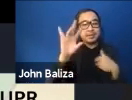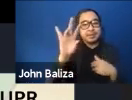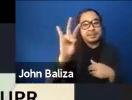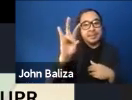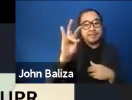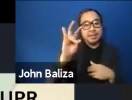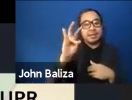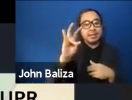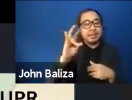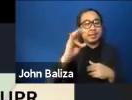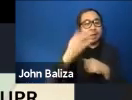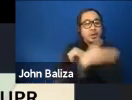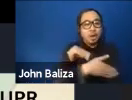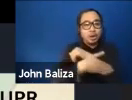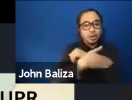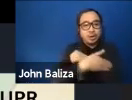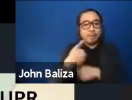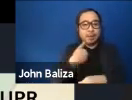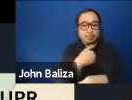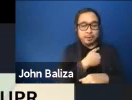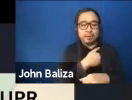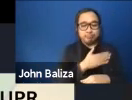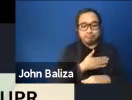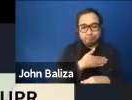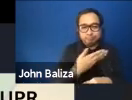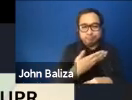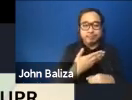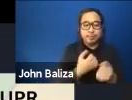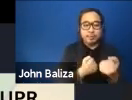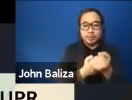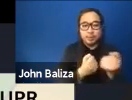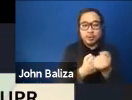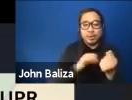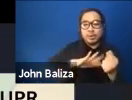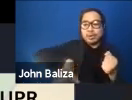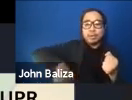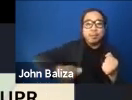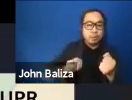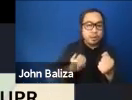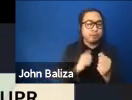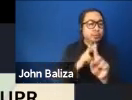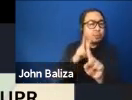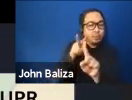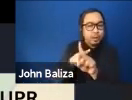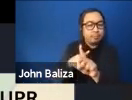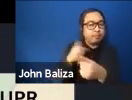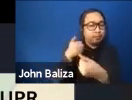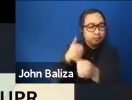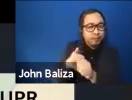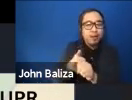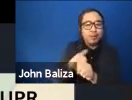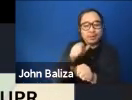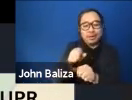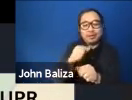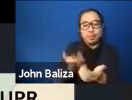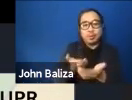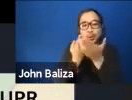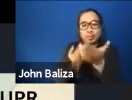the commitment to assist Cambodia to implement these recommendations. But what does it mean to us